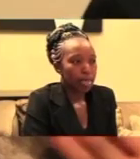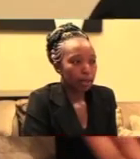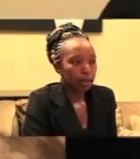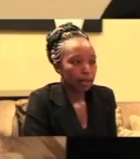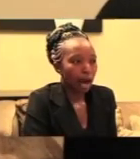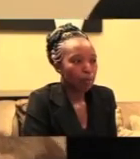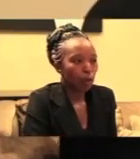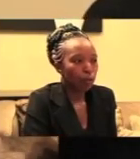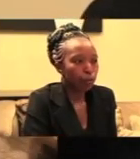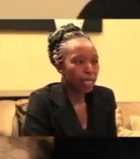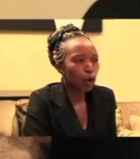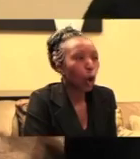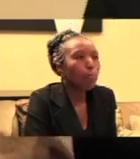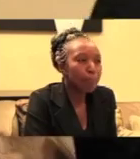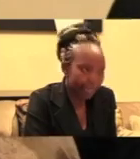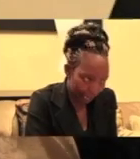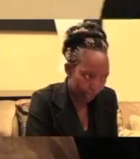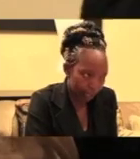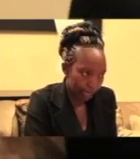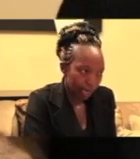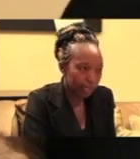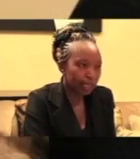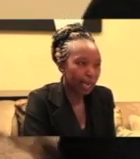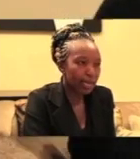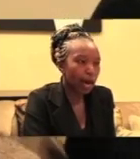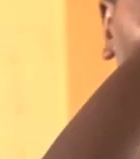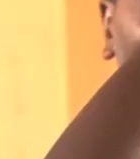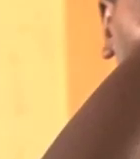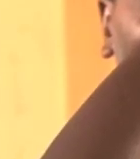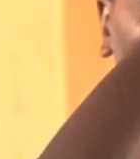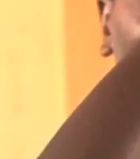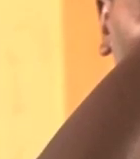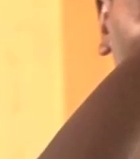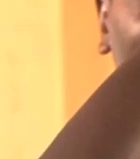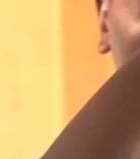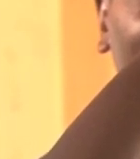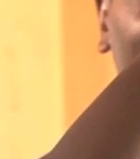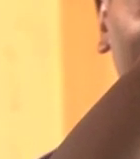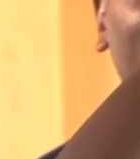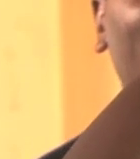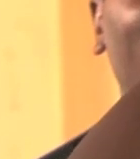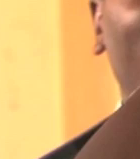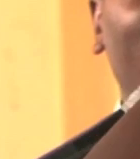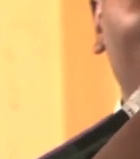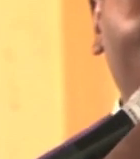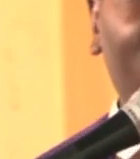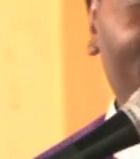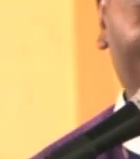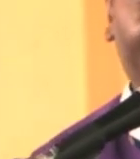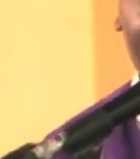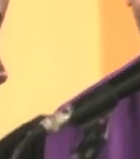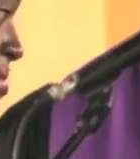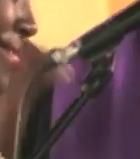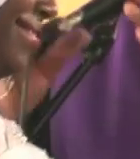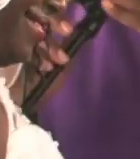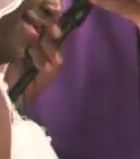it means I'm fully committed. It's like a full-time commitment. Not another one.